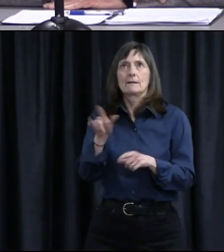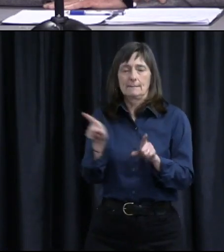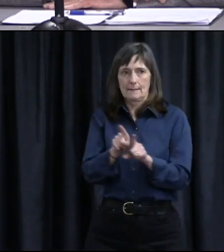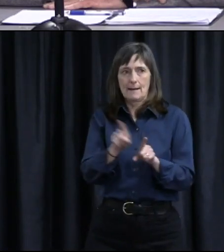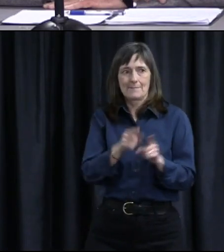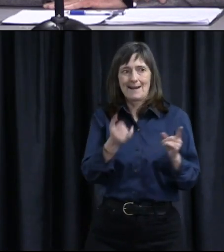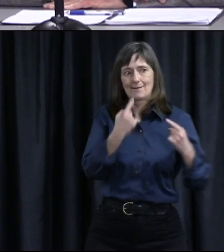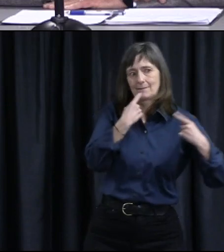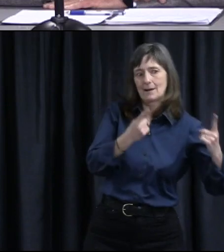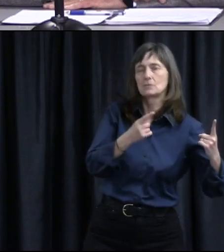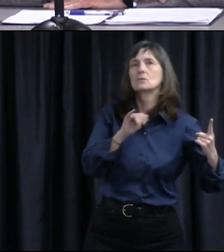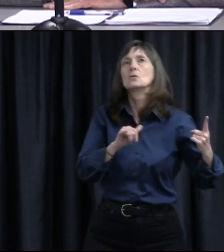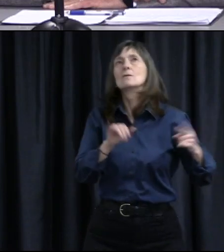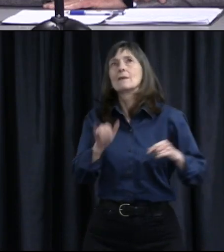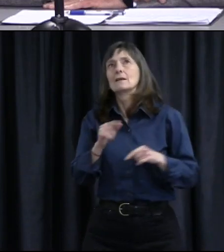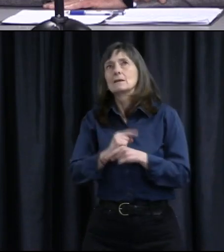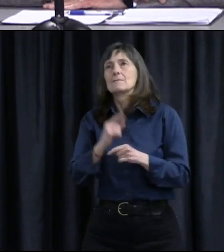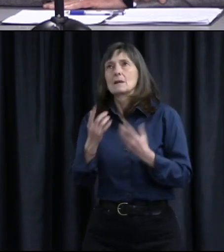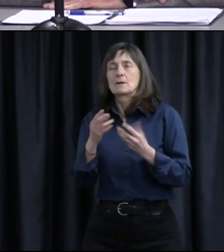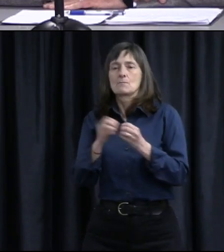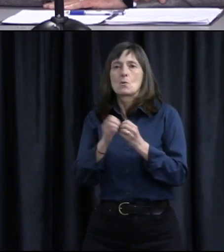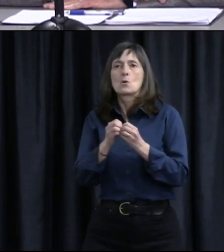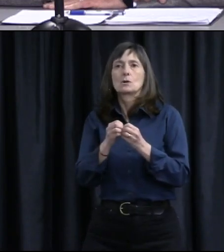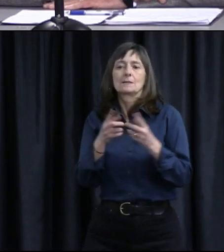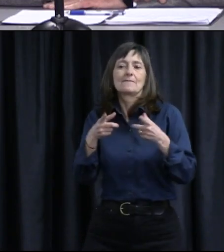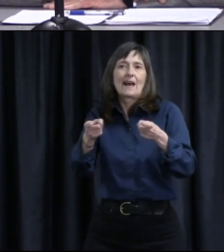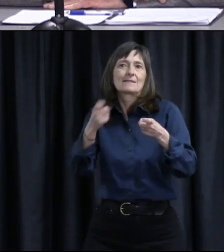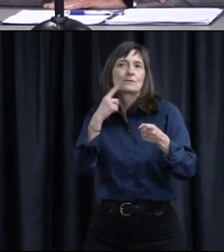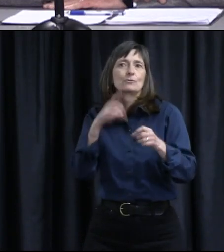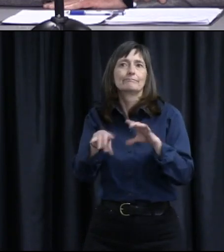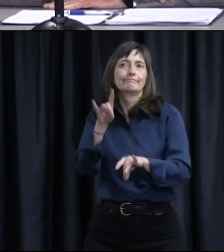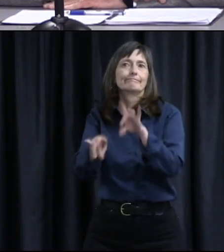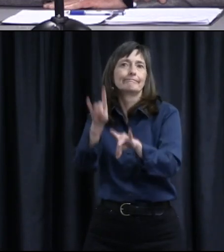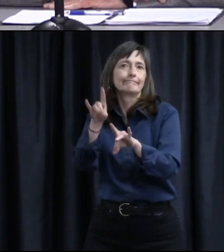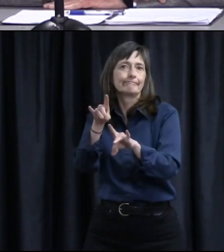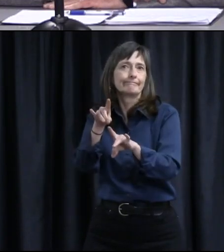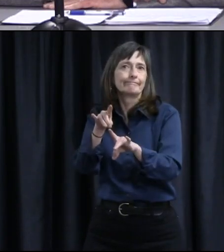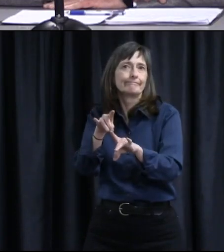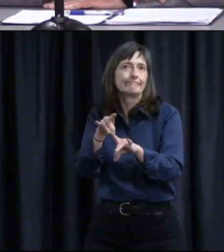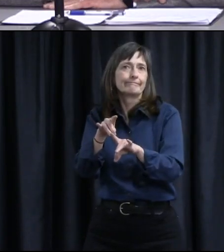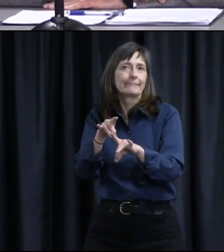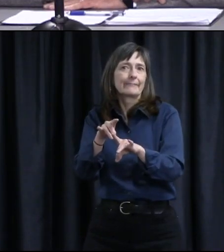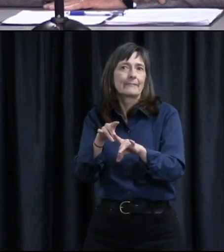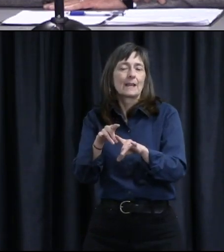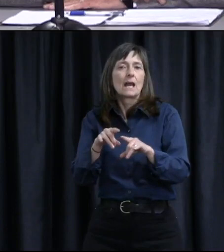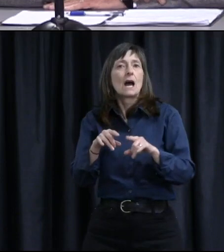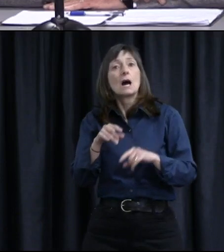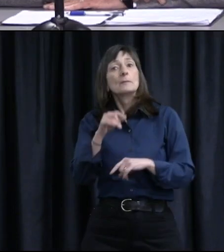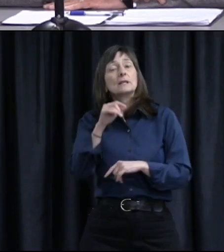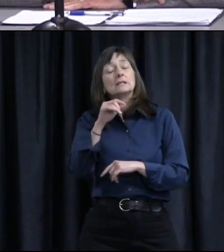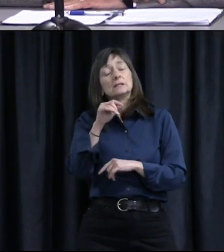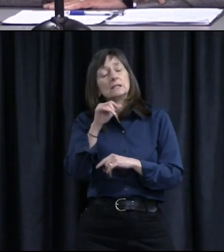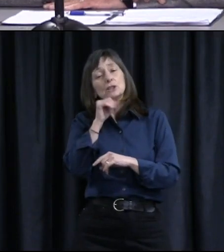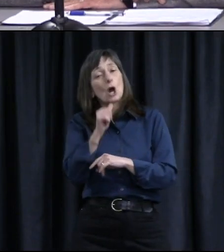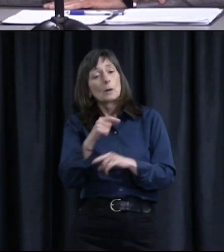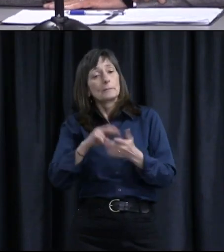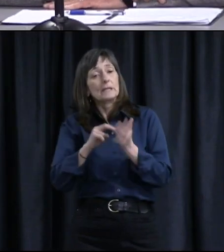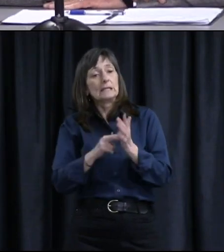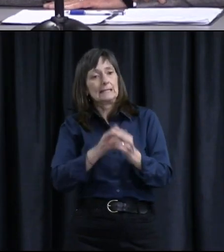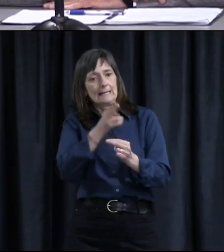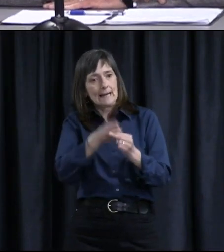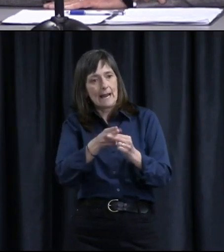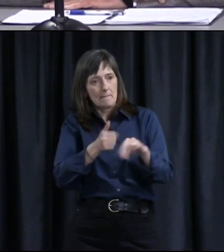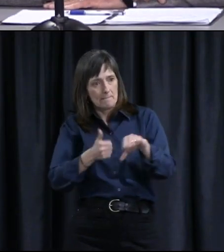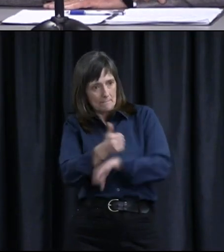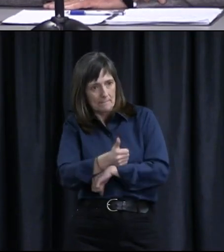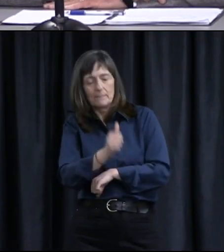hopefully speed up the process of identifying any contact. It's not, as the minister said, looking to name and shame who it is, but being